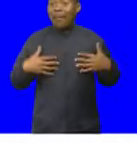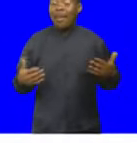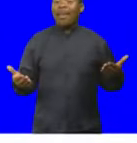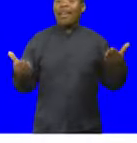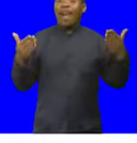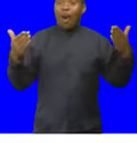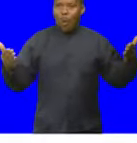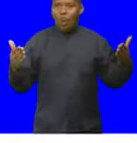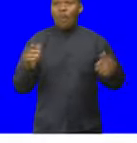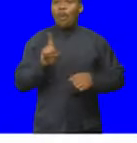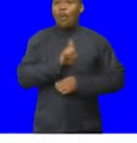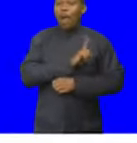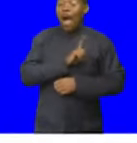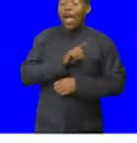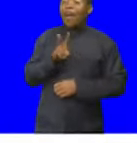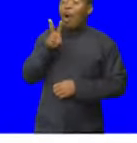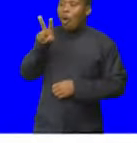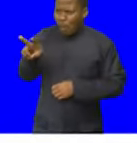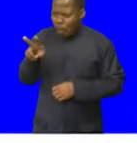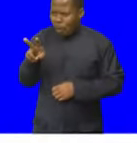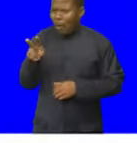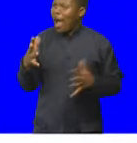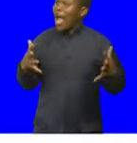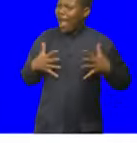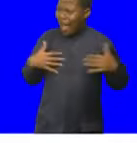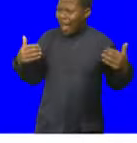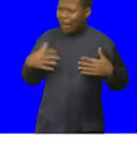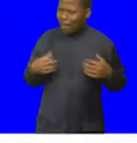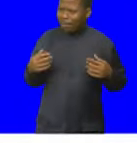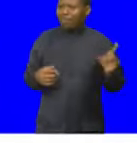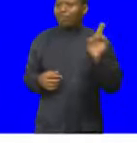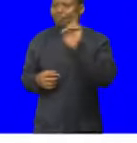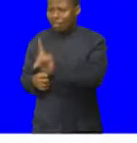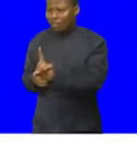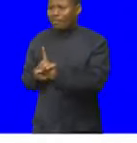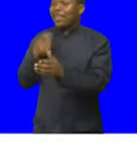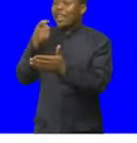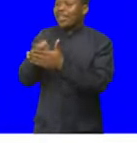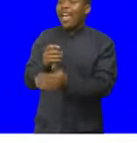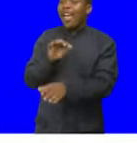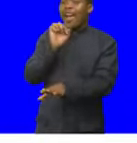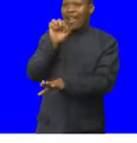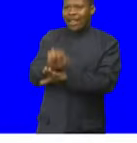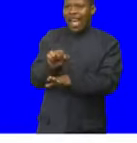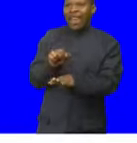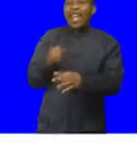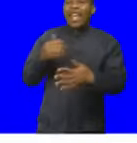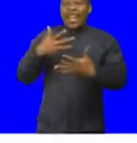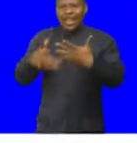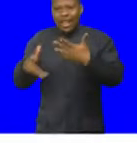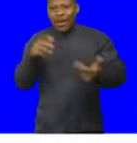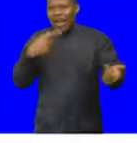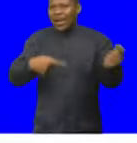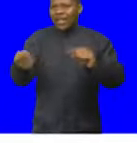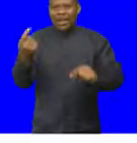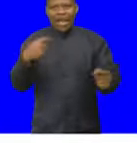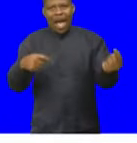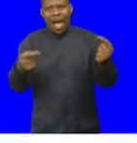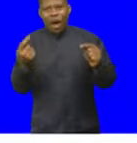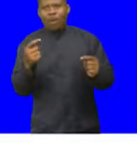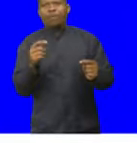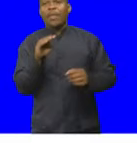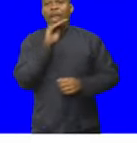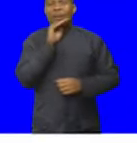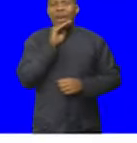nendawo. Uthi mawubona ujabula ukhangela ukuthi eyi lokuhle kangaka ngabelele abakuthengisako labo mali le. Ukwenda